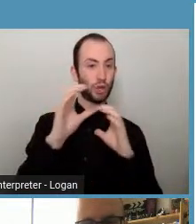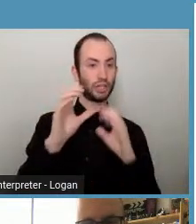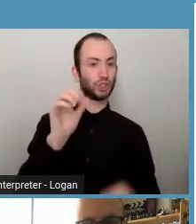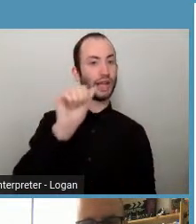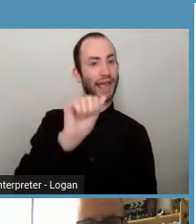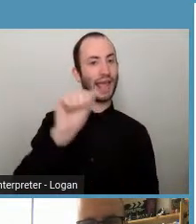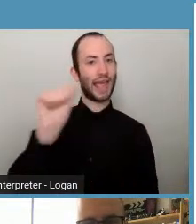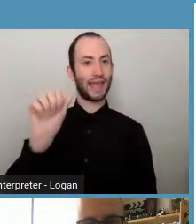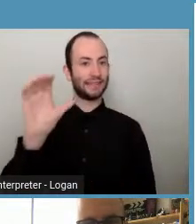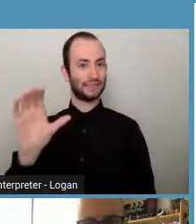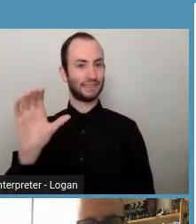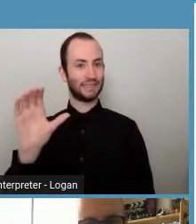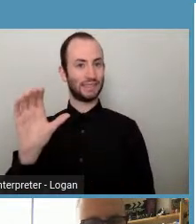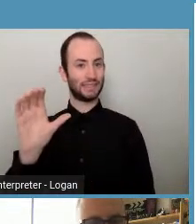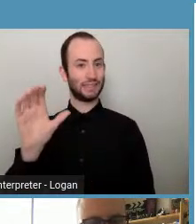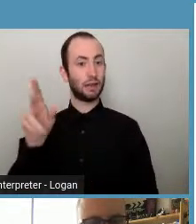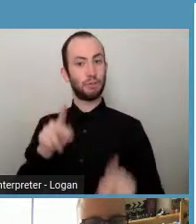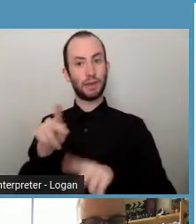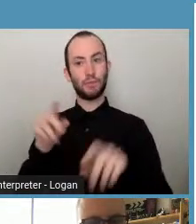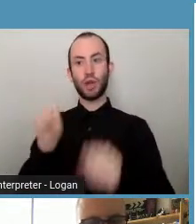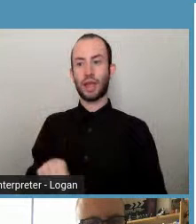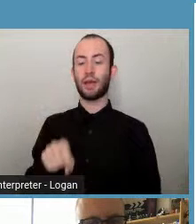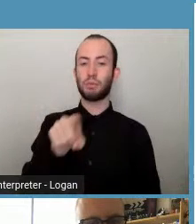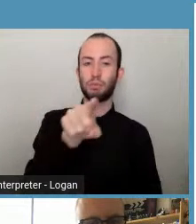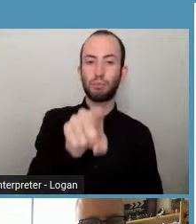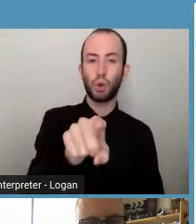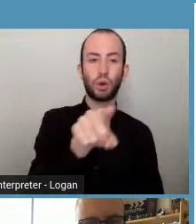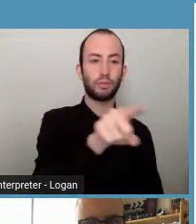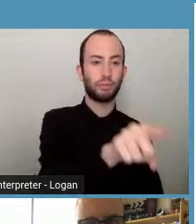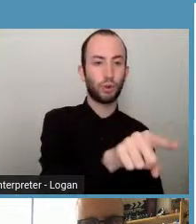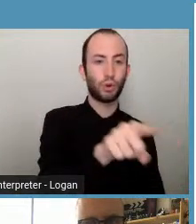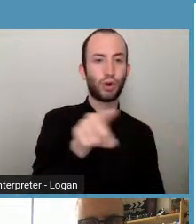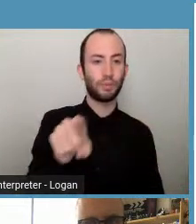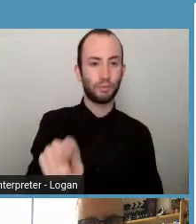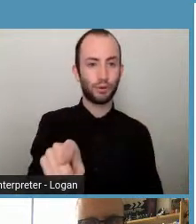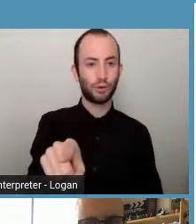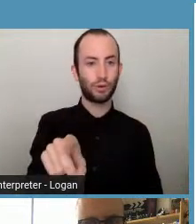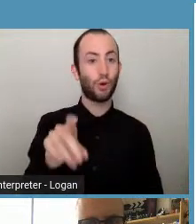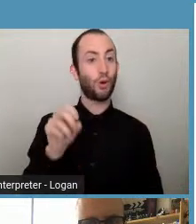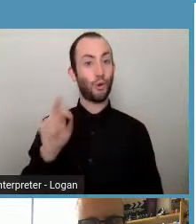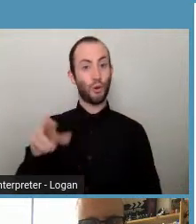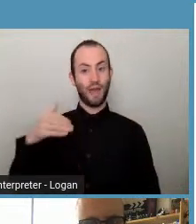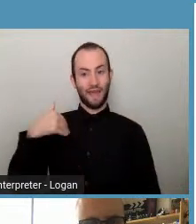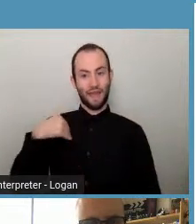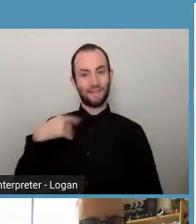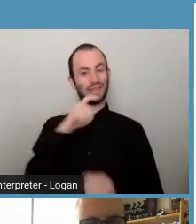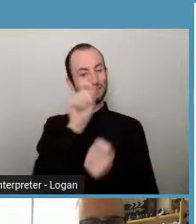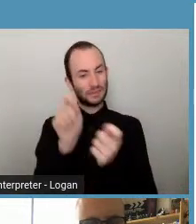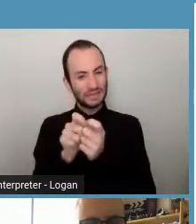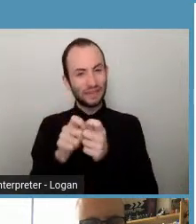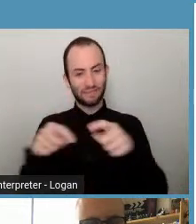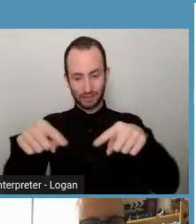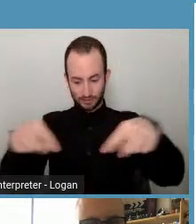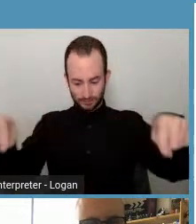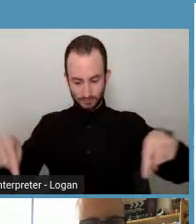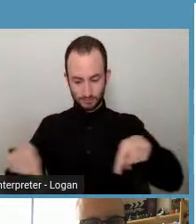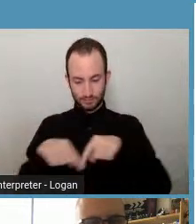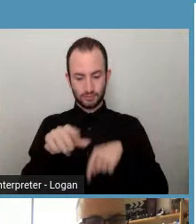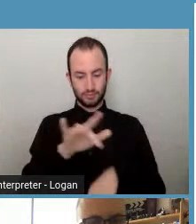can communicate by pointing to something on a screen or using a dedicated keypad or in any other adaptive